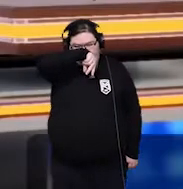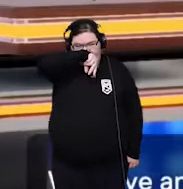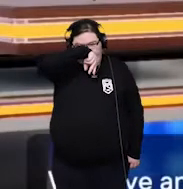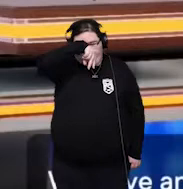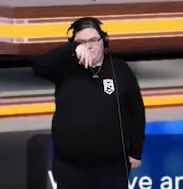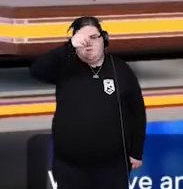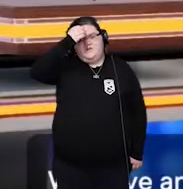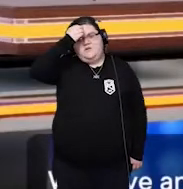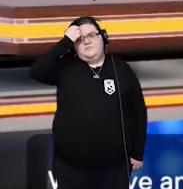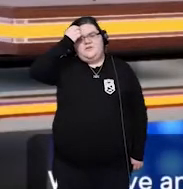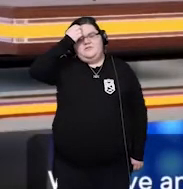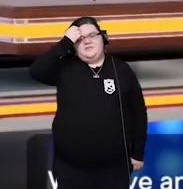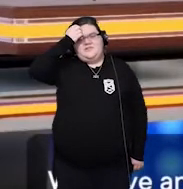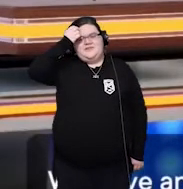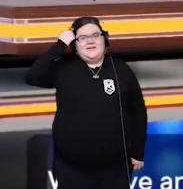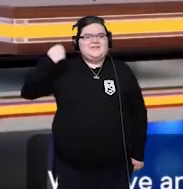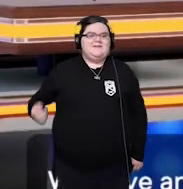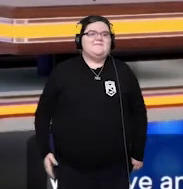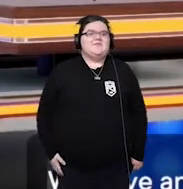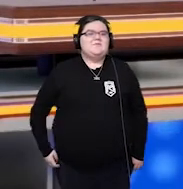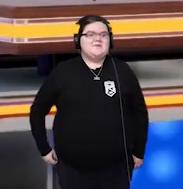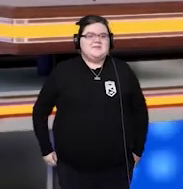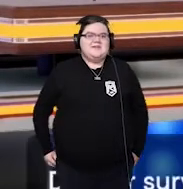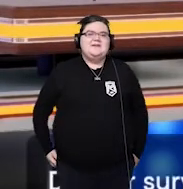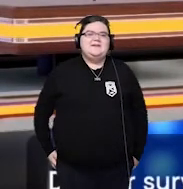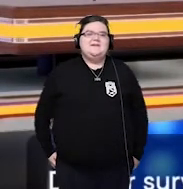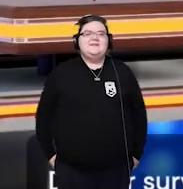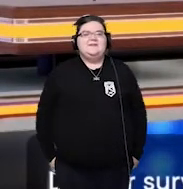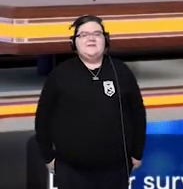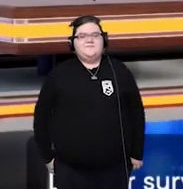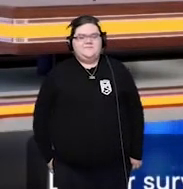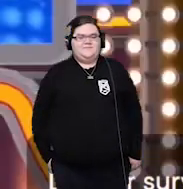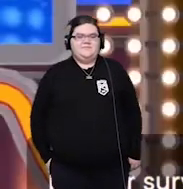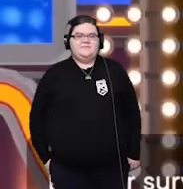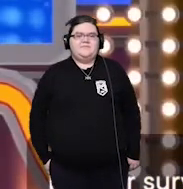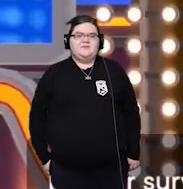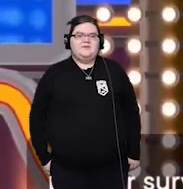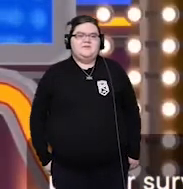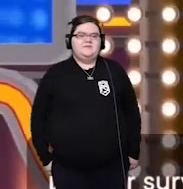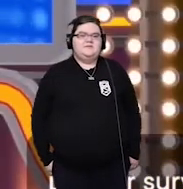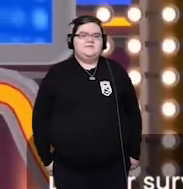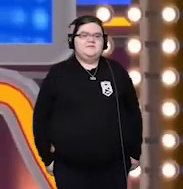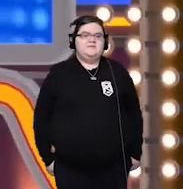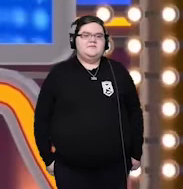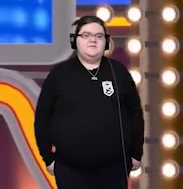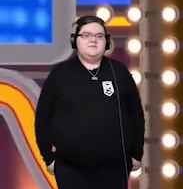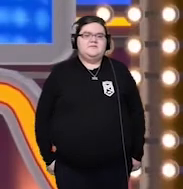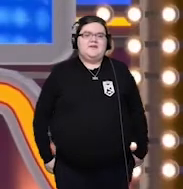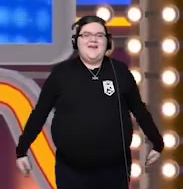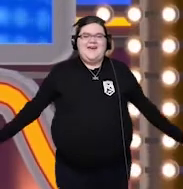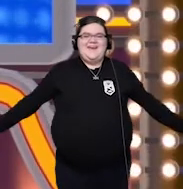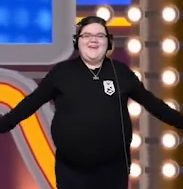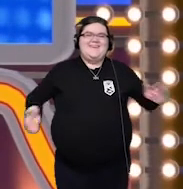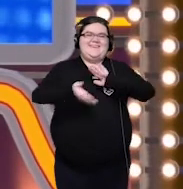That's a good answer. Oh, my nose is just itching for some reason. You guys said that's a good answer.